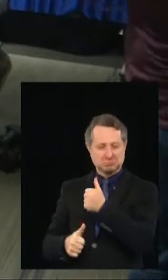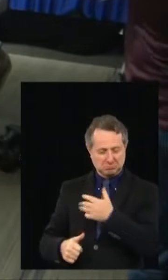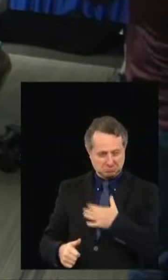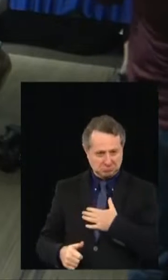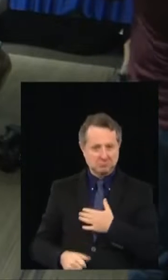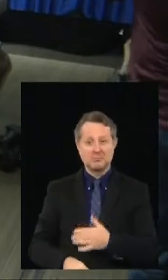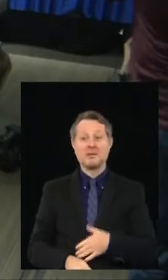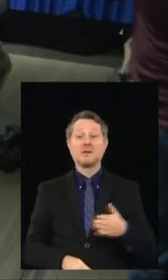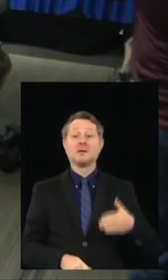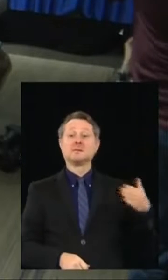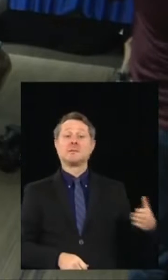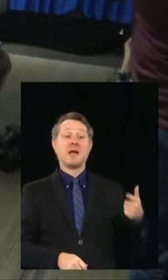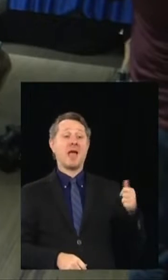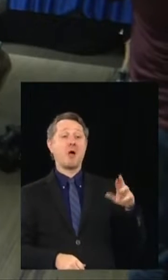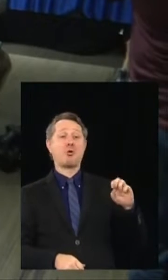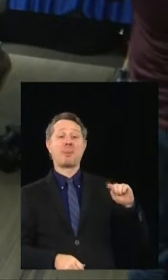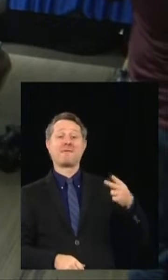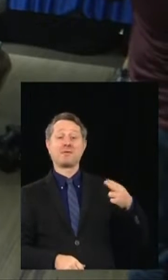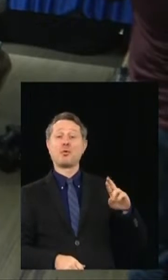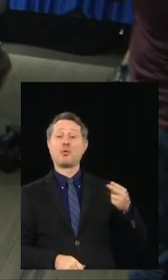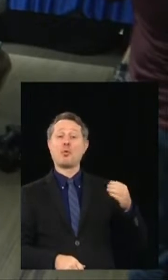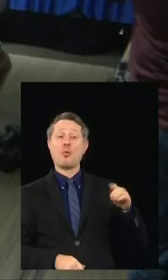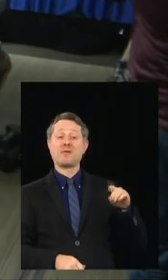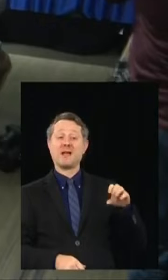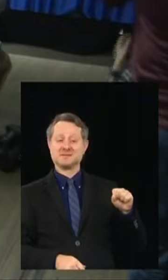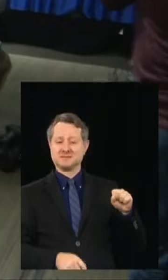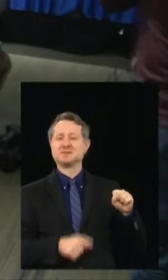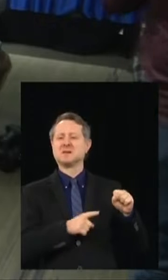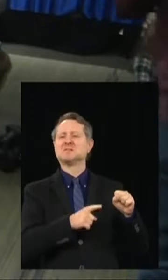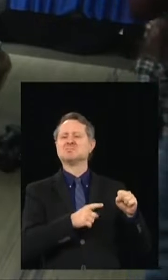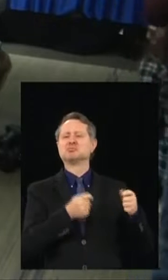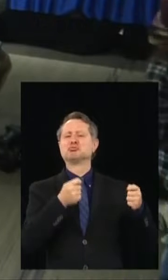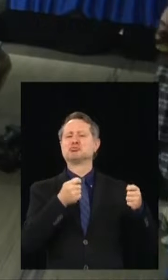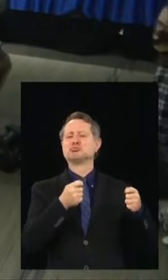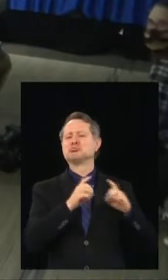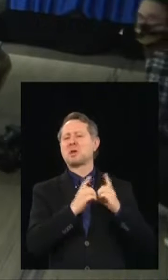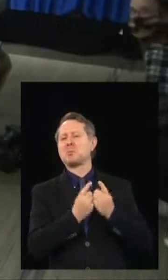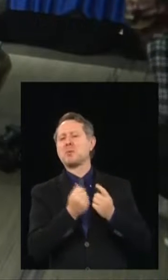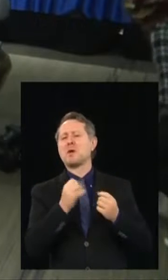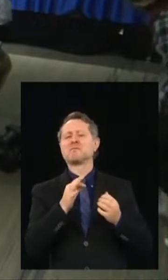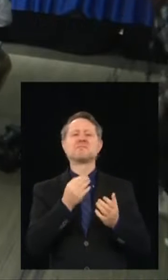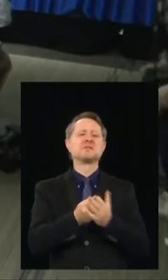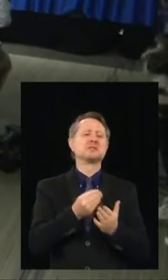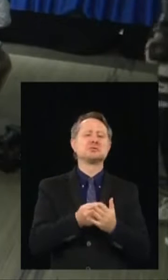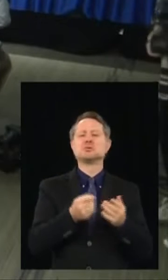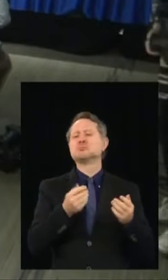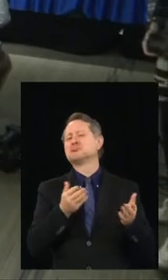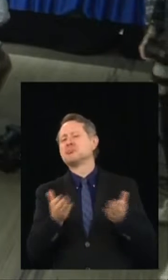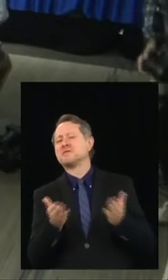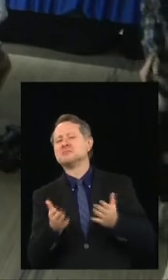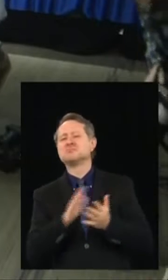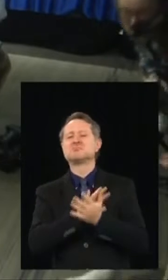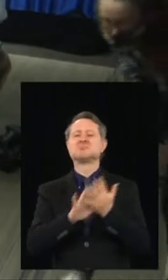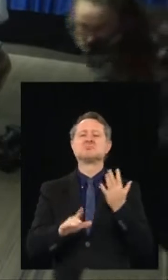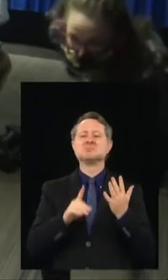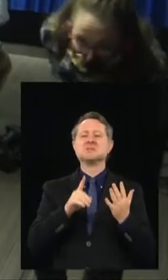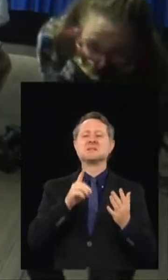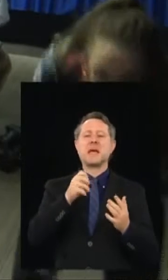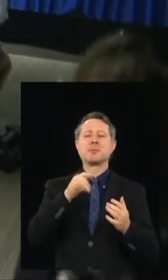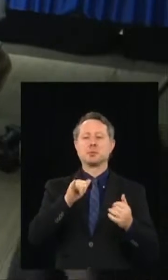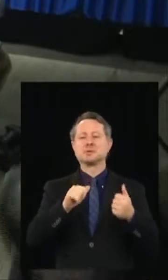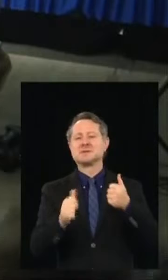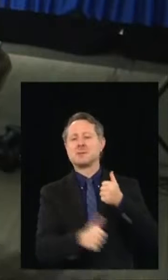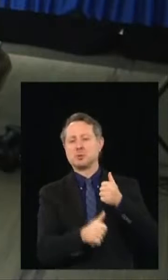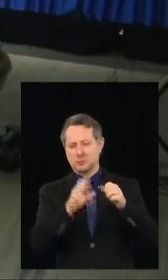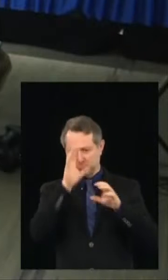Deputy Superintendent of the Department of Financial Services, but has been working with us on this COVID situation. He's been